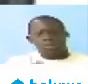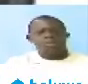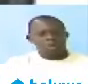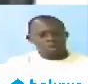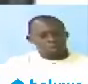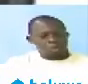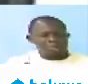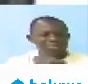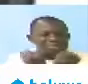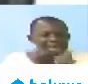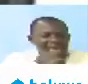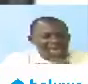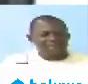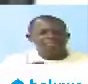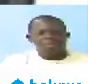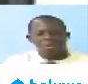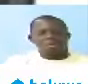safeguard my own